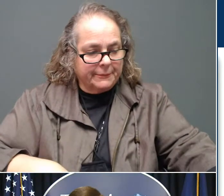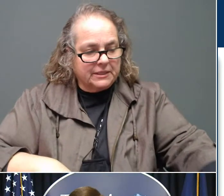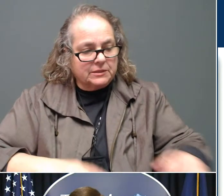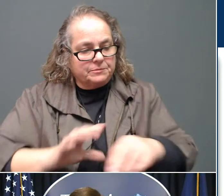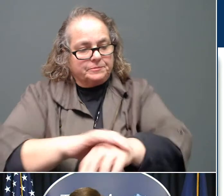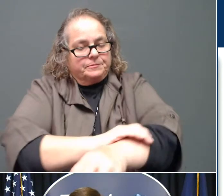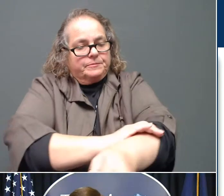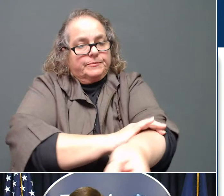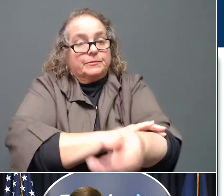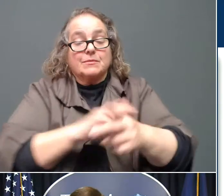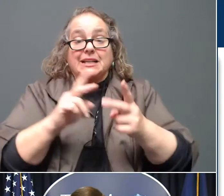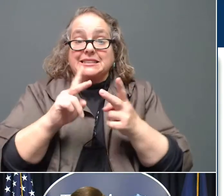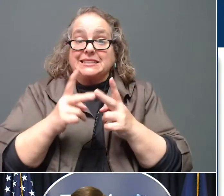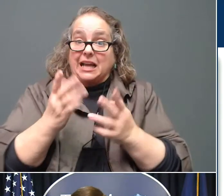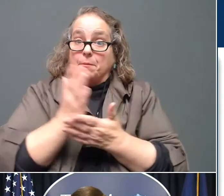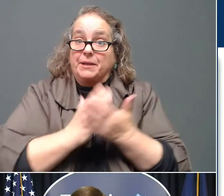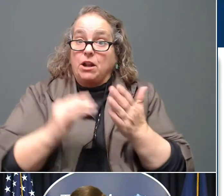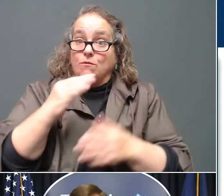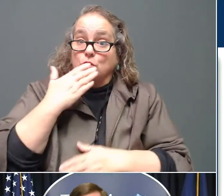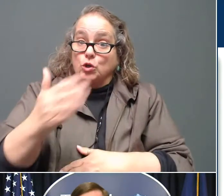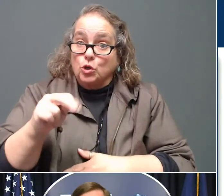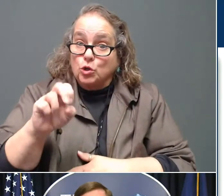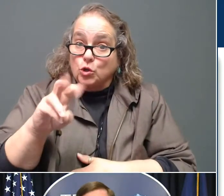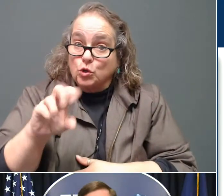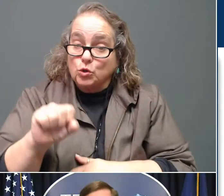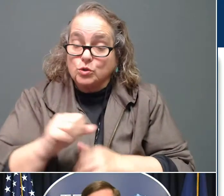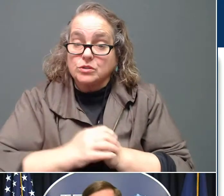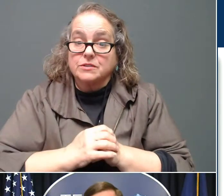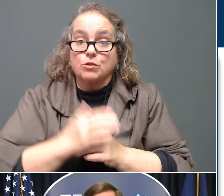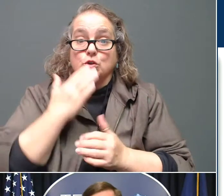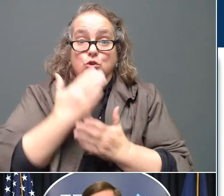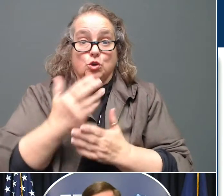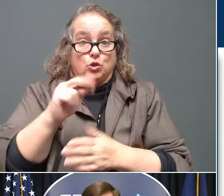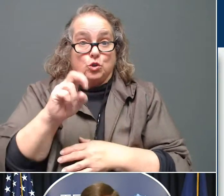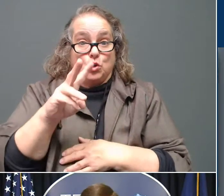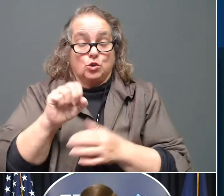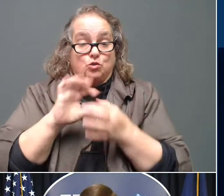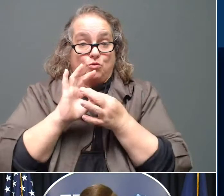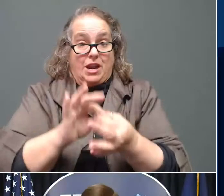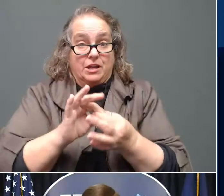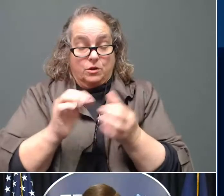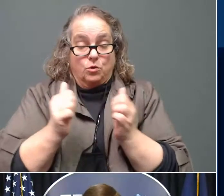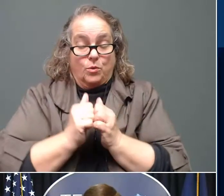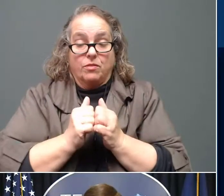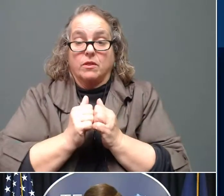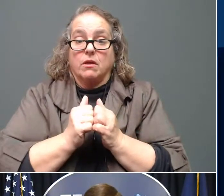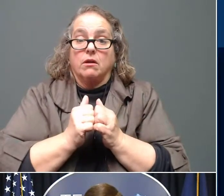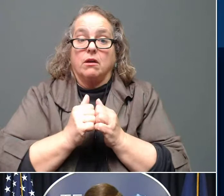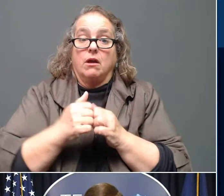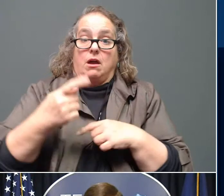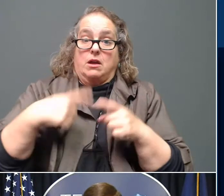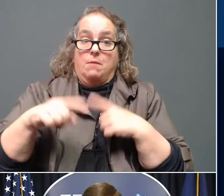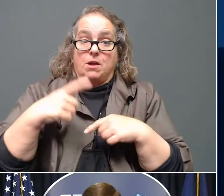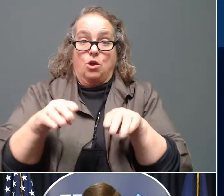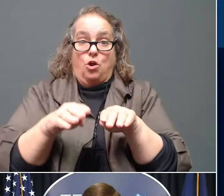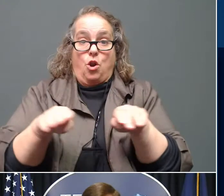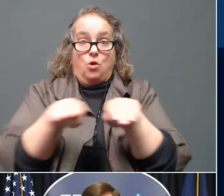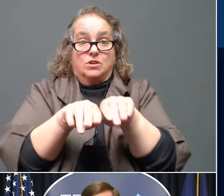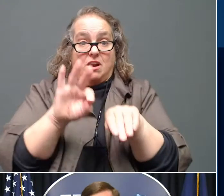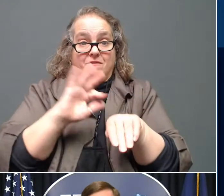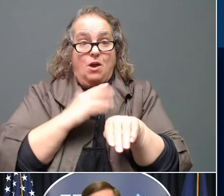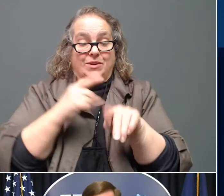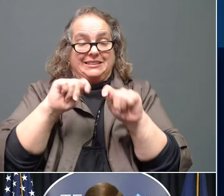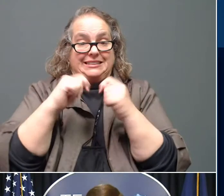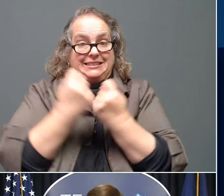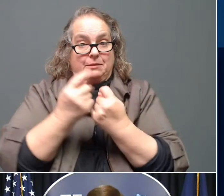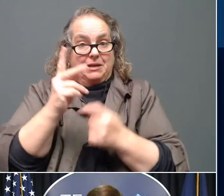Second piece of good news is some good news related to the upcoming closing of our Team Kentucky Fund.